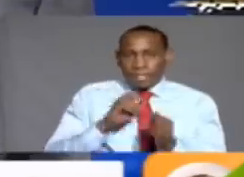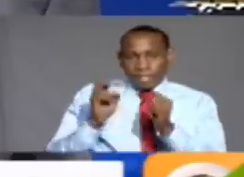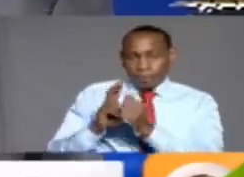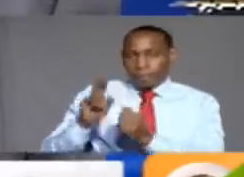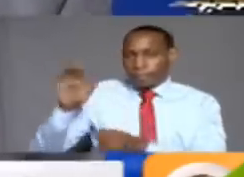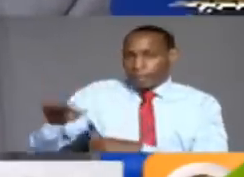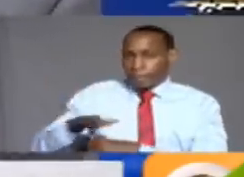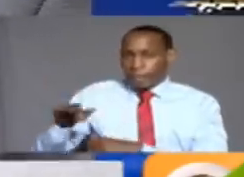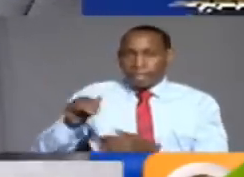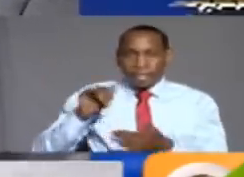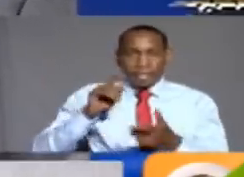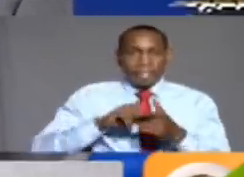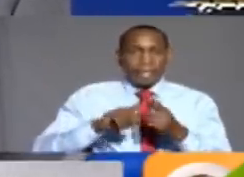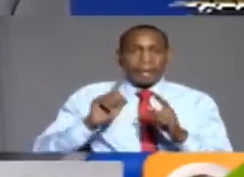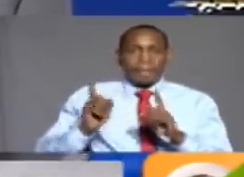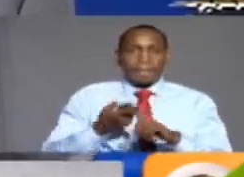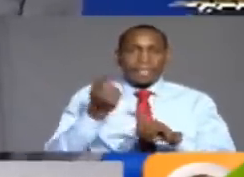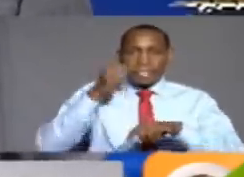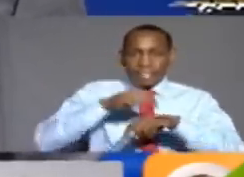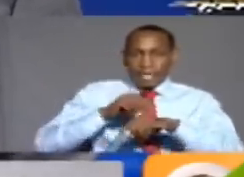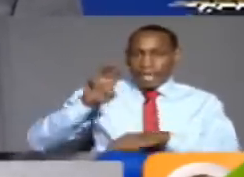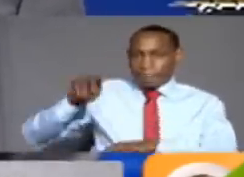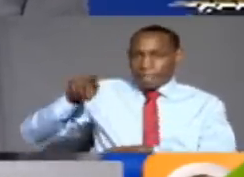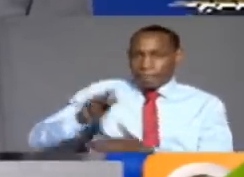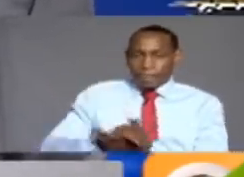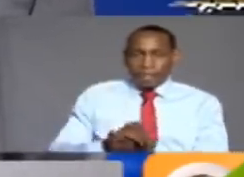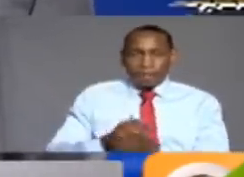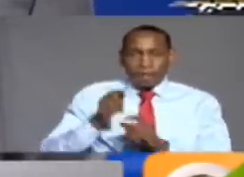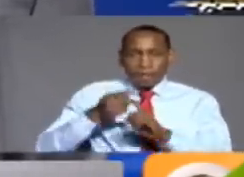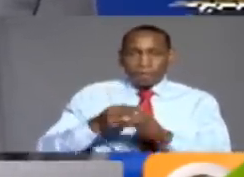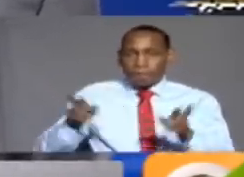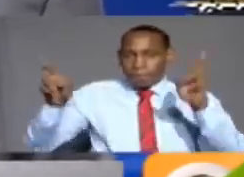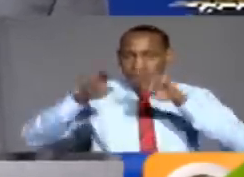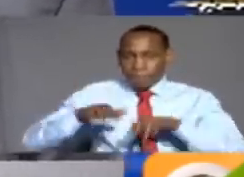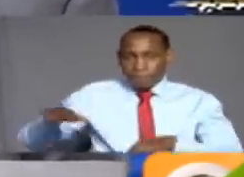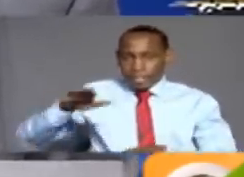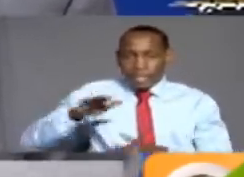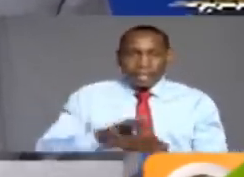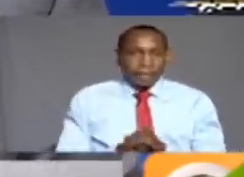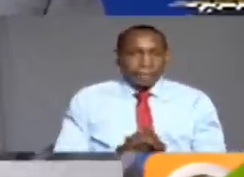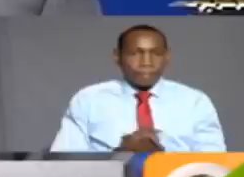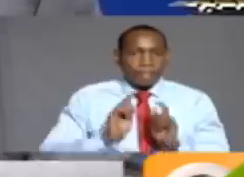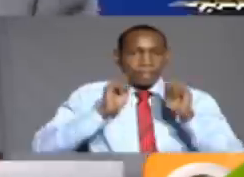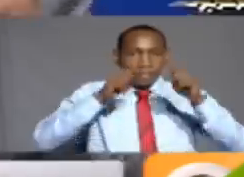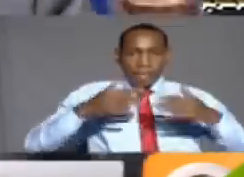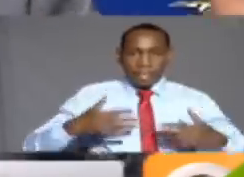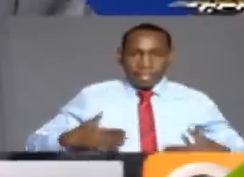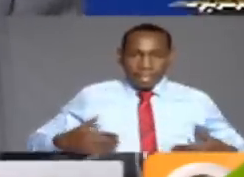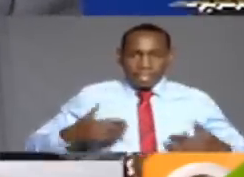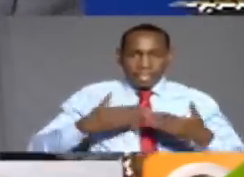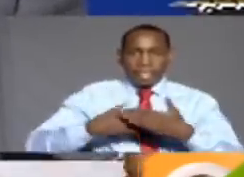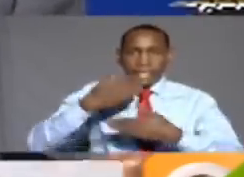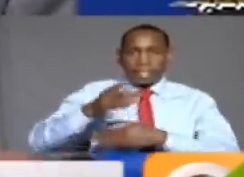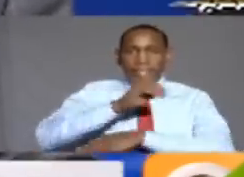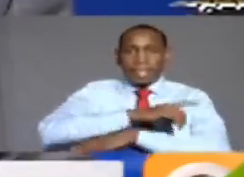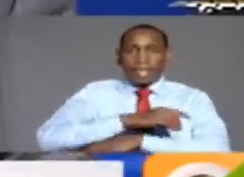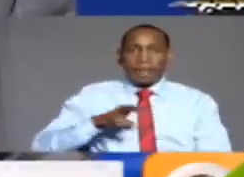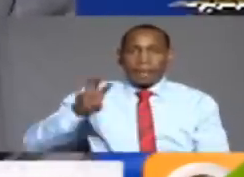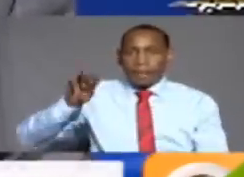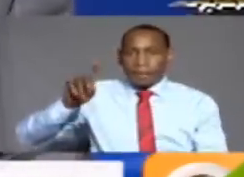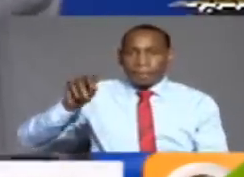parliament. So you find first-time MPs moving from Mount Elgon to Garissa the following day in Mandera.